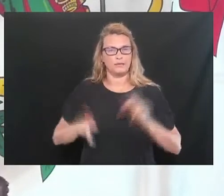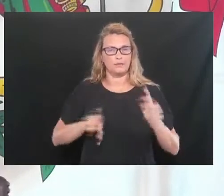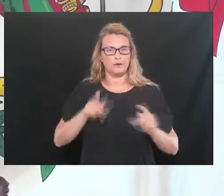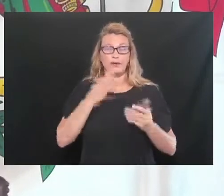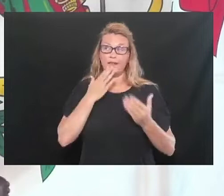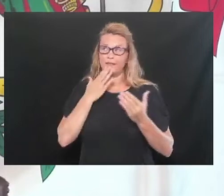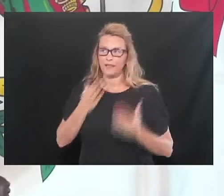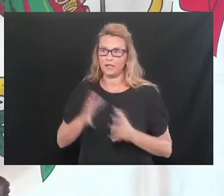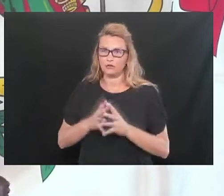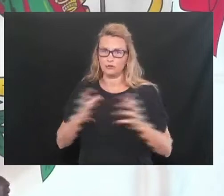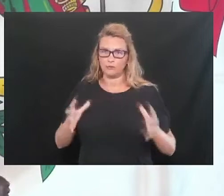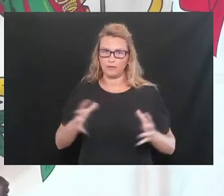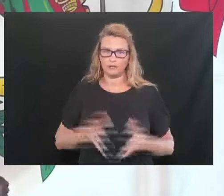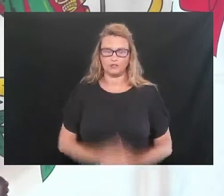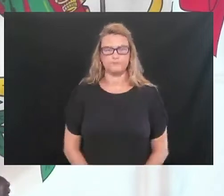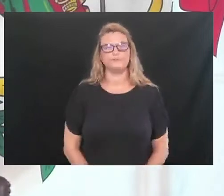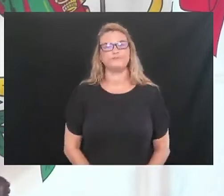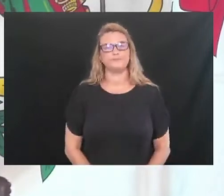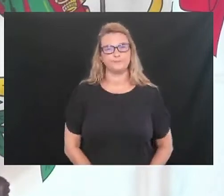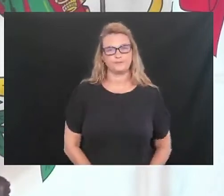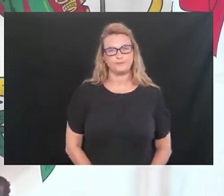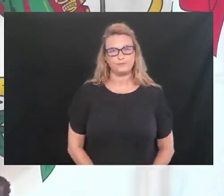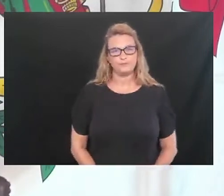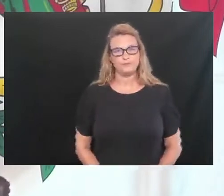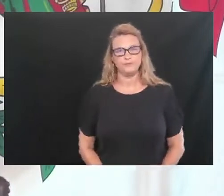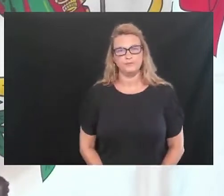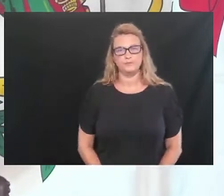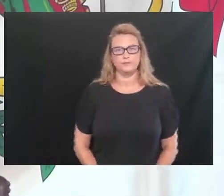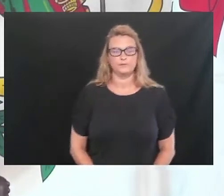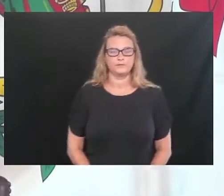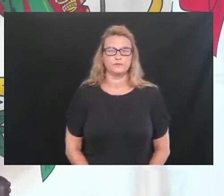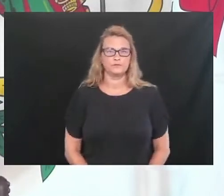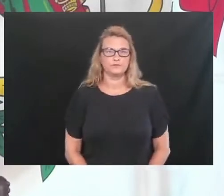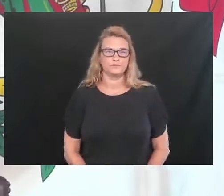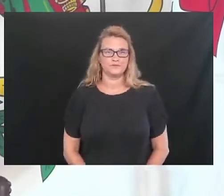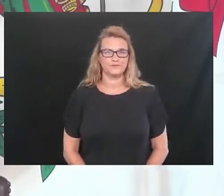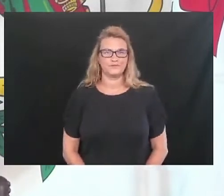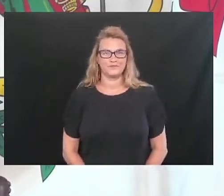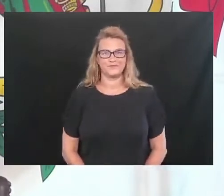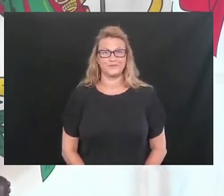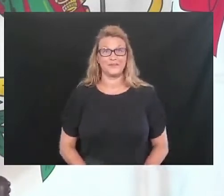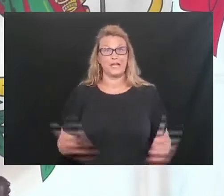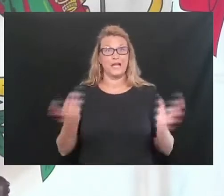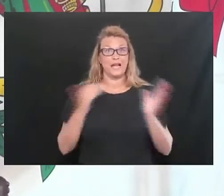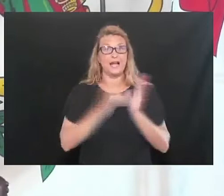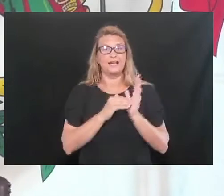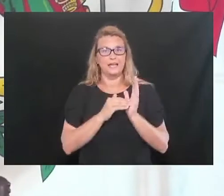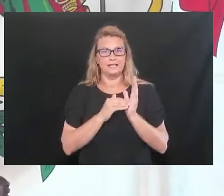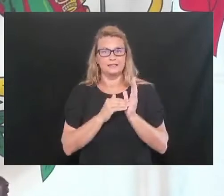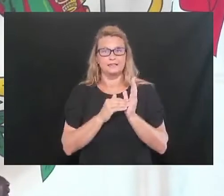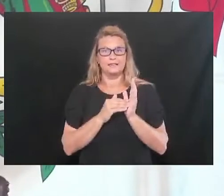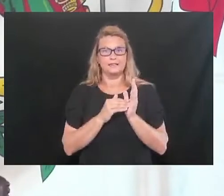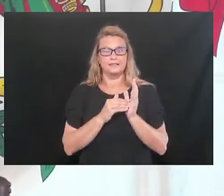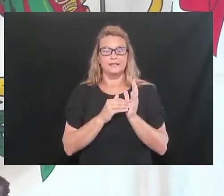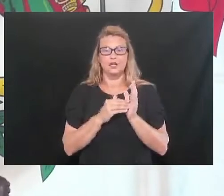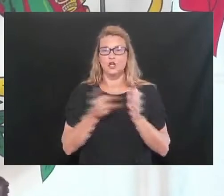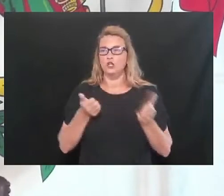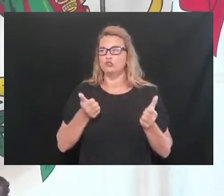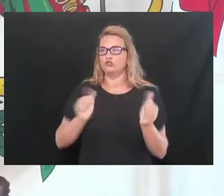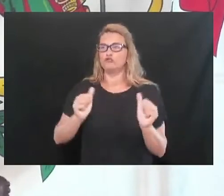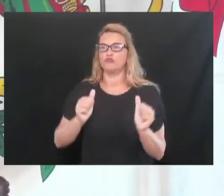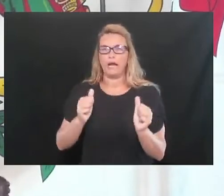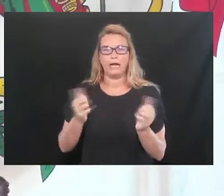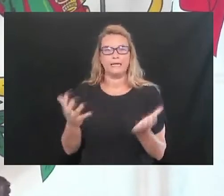sir. Now, again, in an effort to try to get you vaccinated, in an effort to try